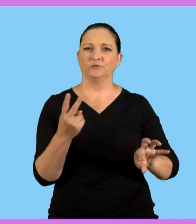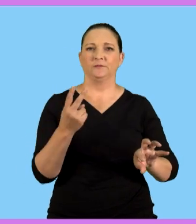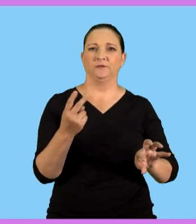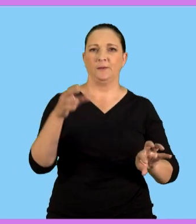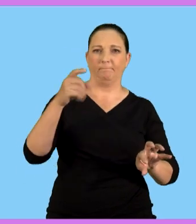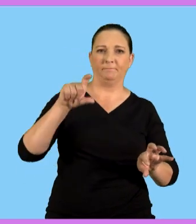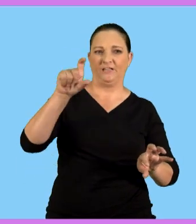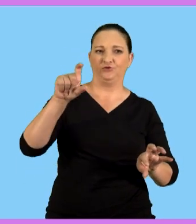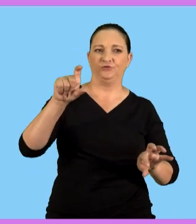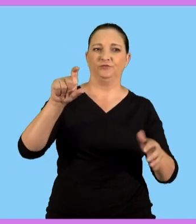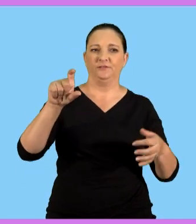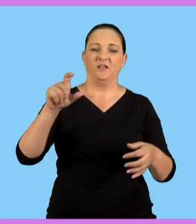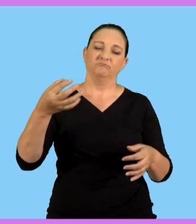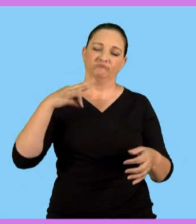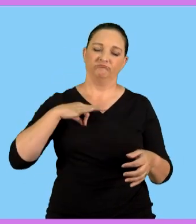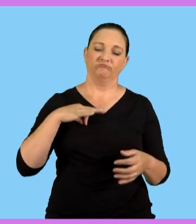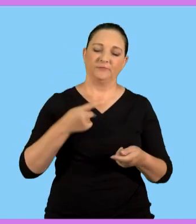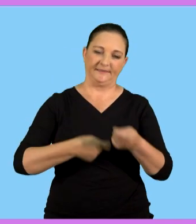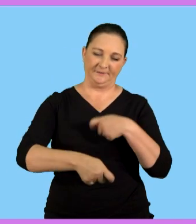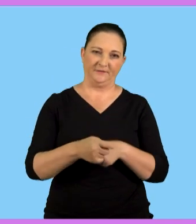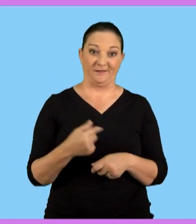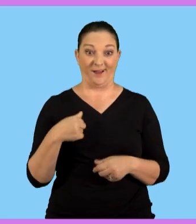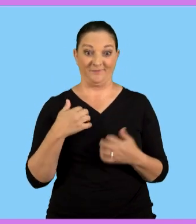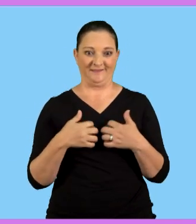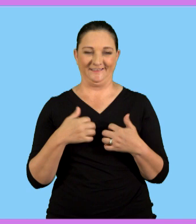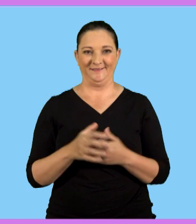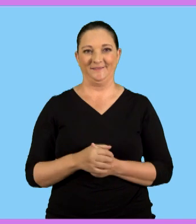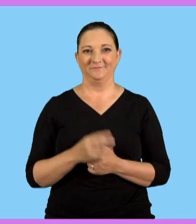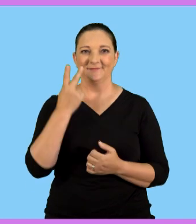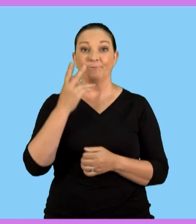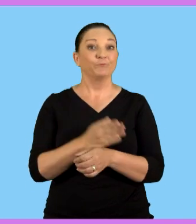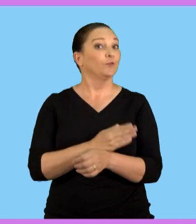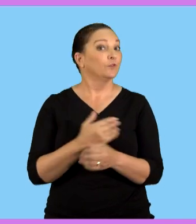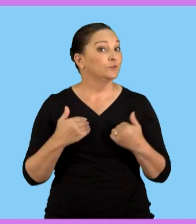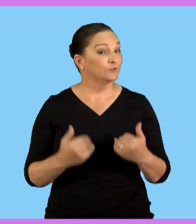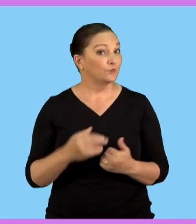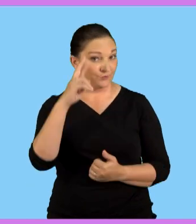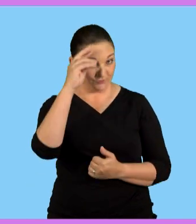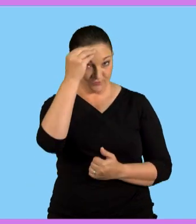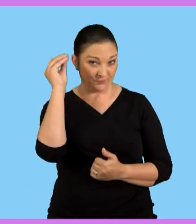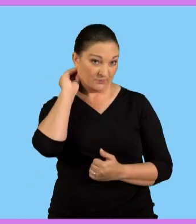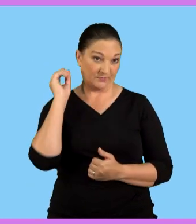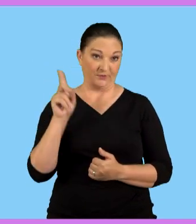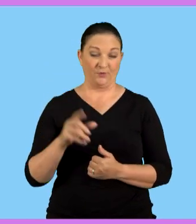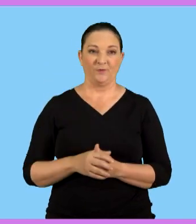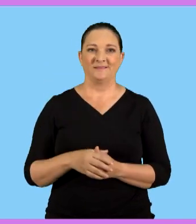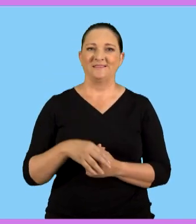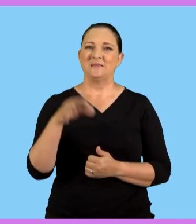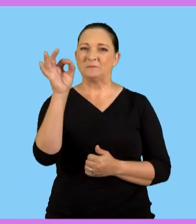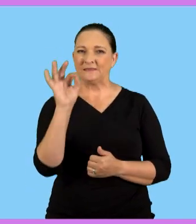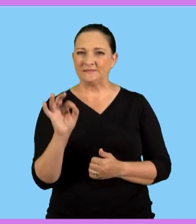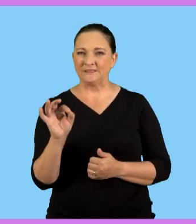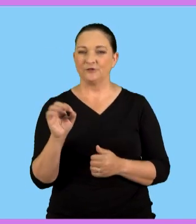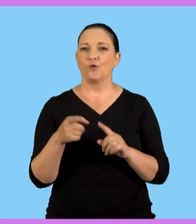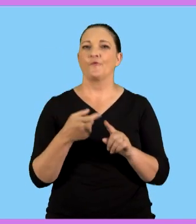and expenditure statements. Looking forward to it. Here we go. Before we begin, remember, percentages of values